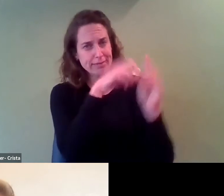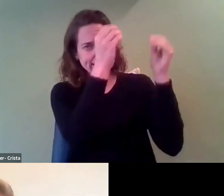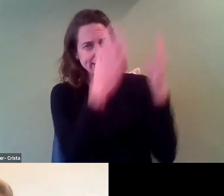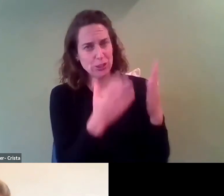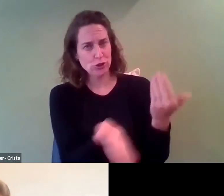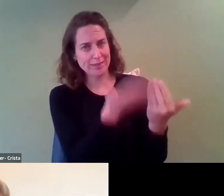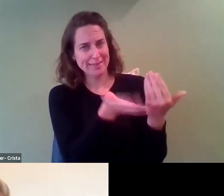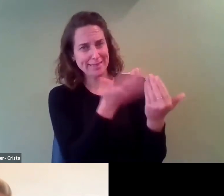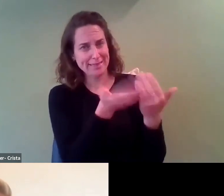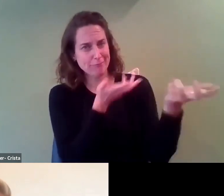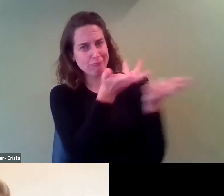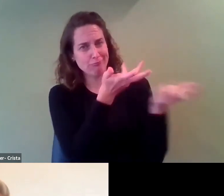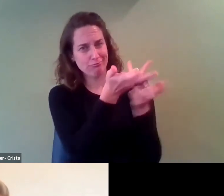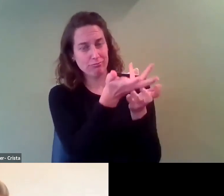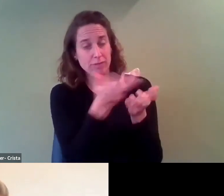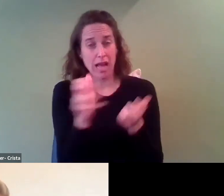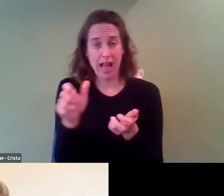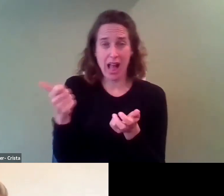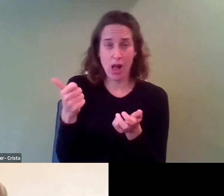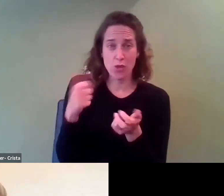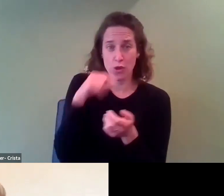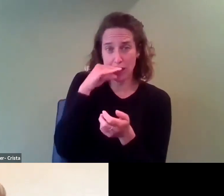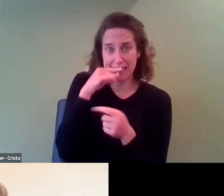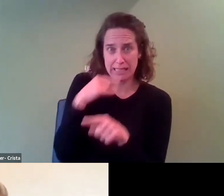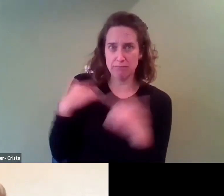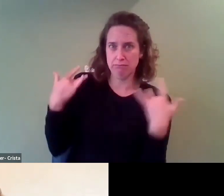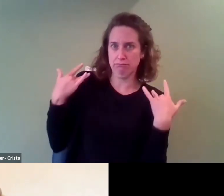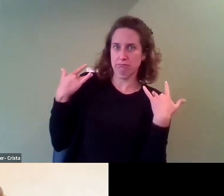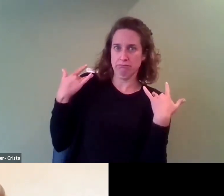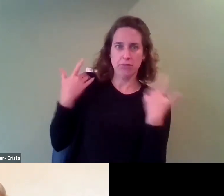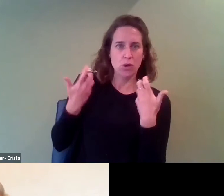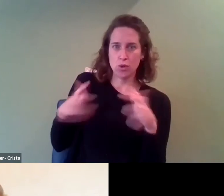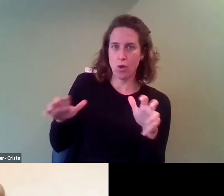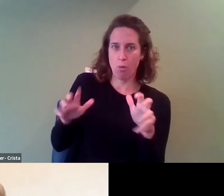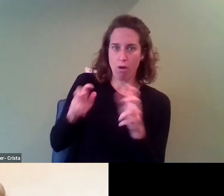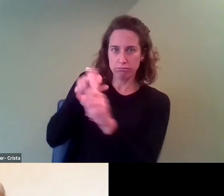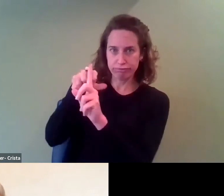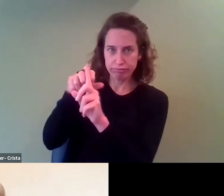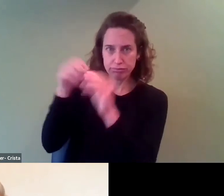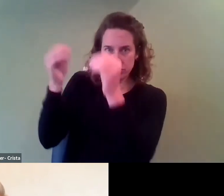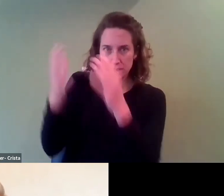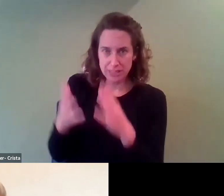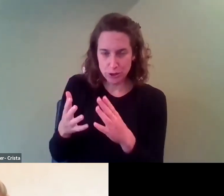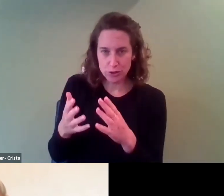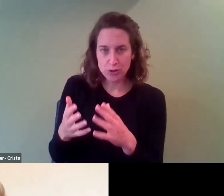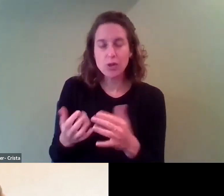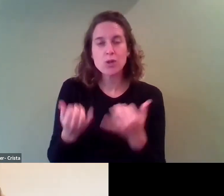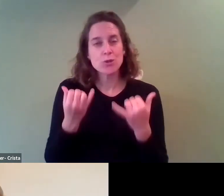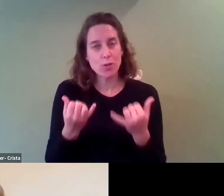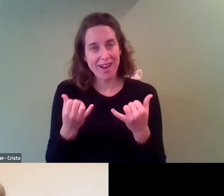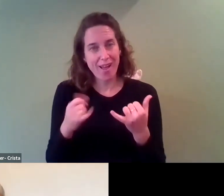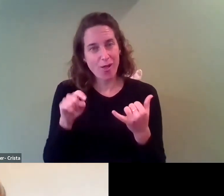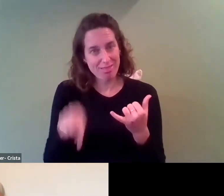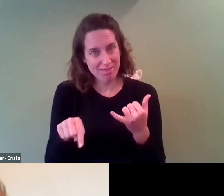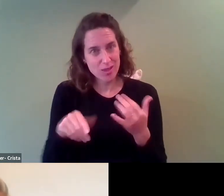many kids really don't. And so this has, in a sense, created this as a tradition, created